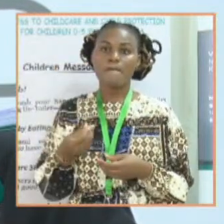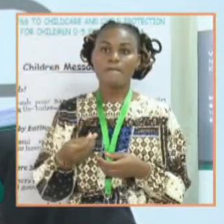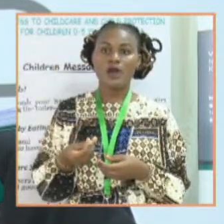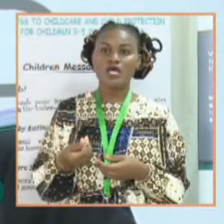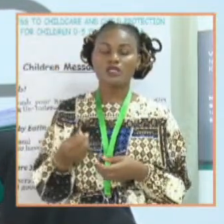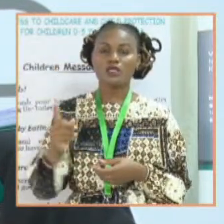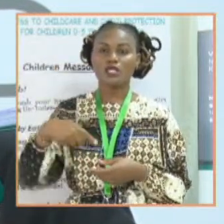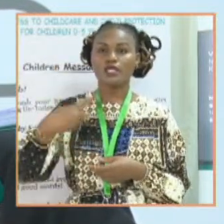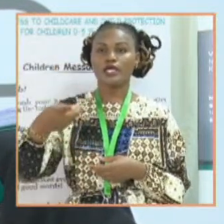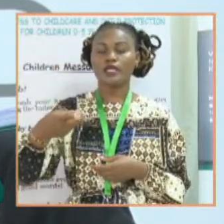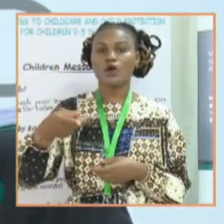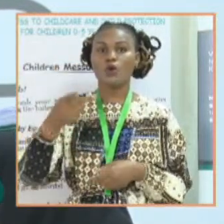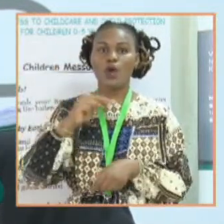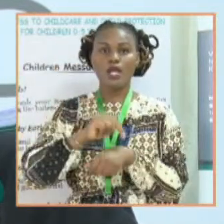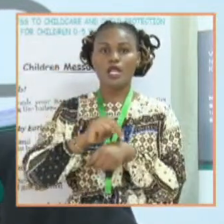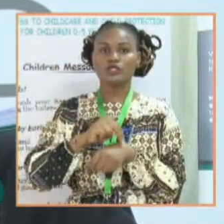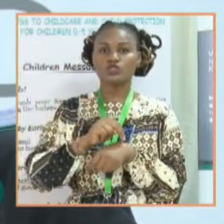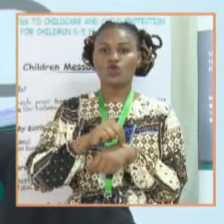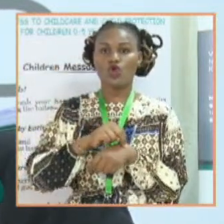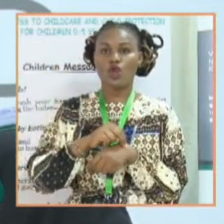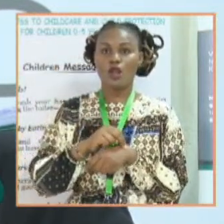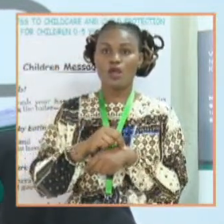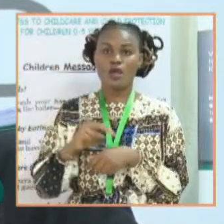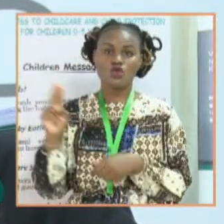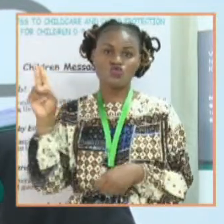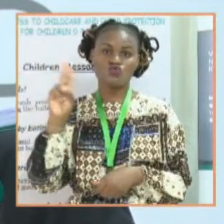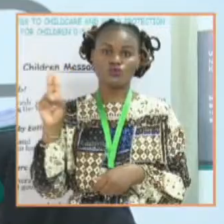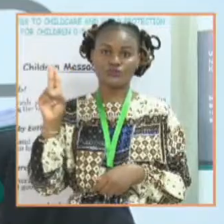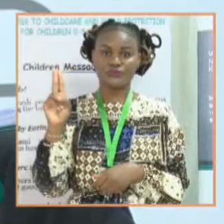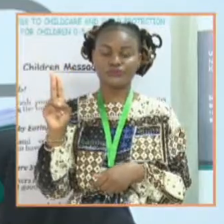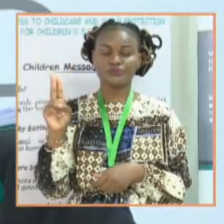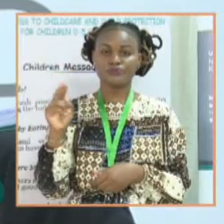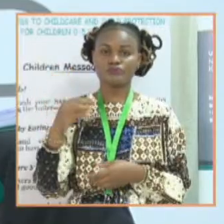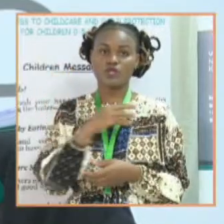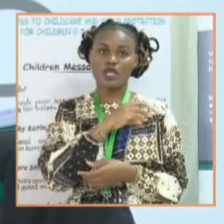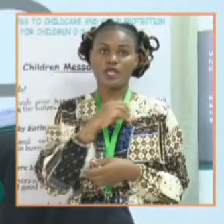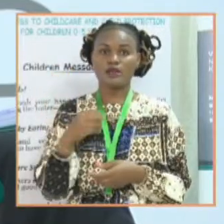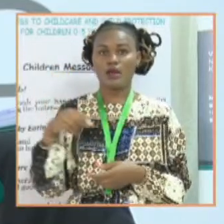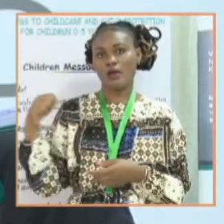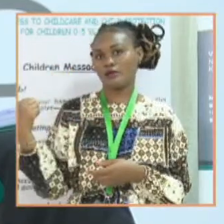not really be able to link it to the benefits at the county level.